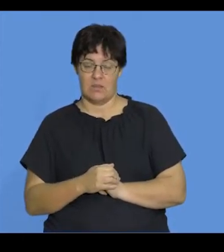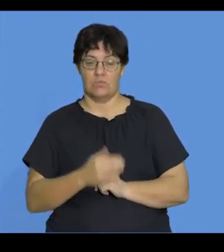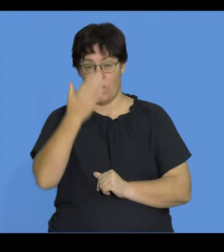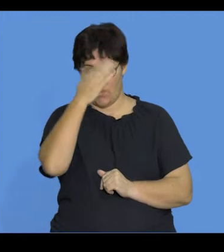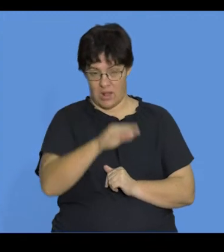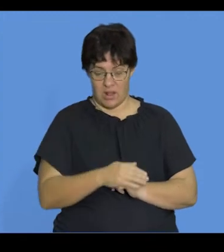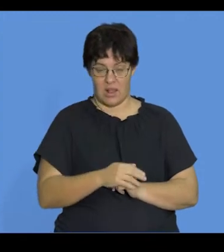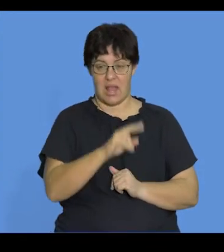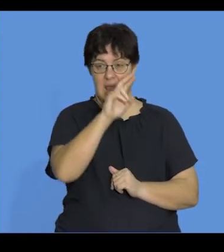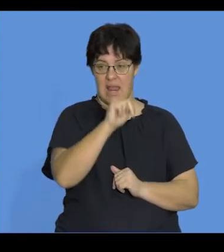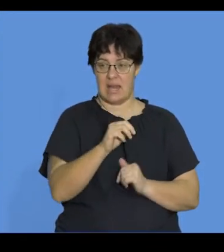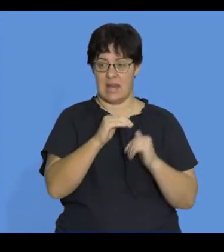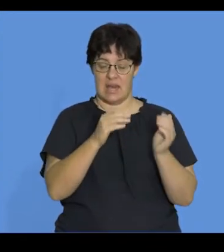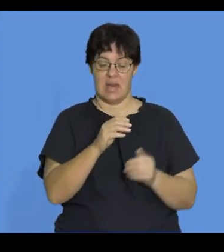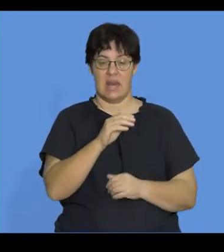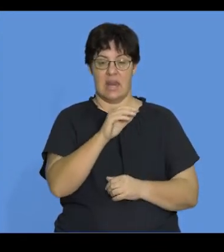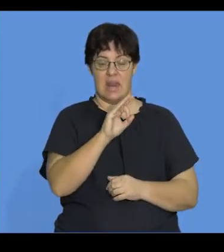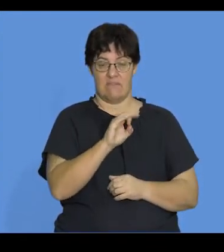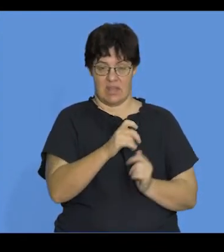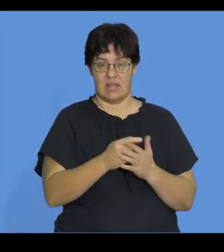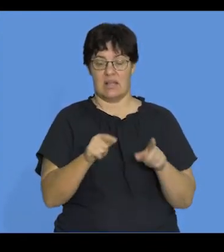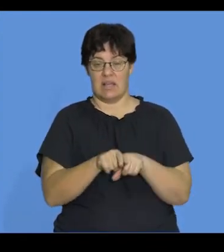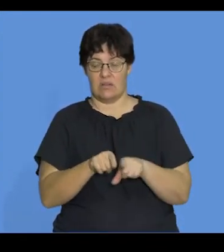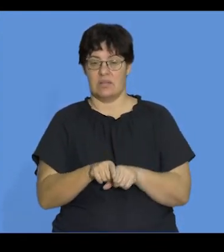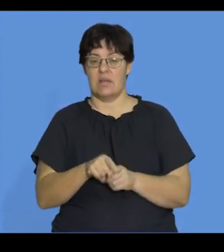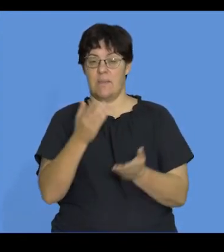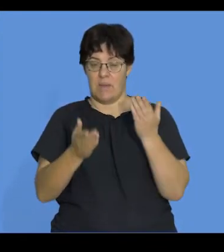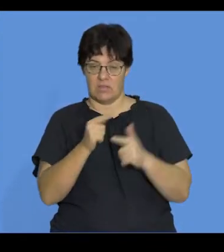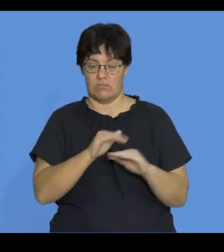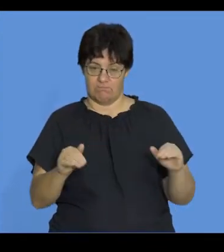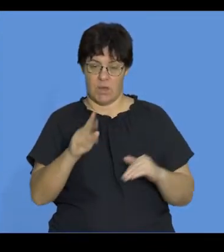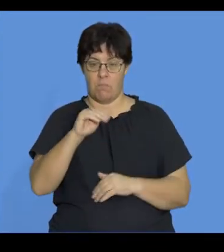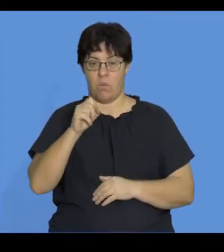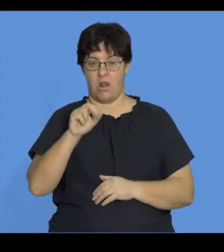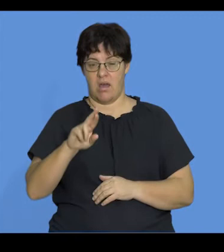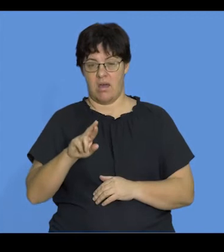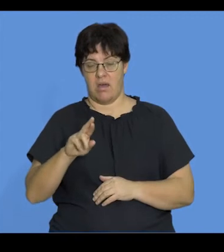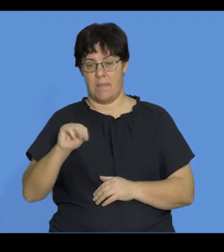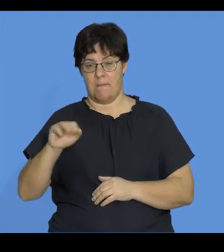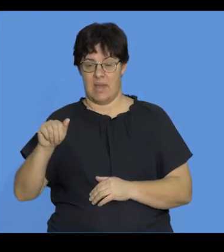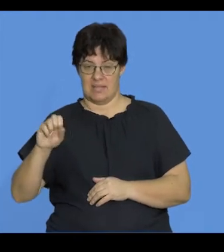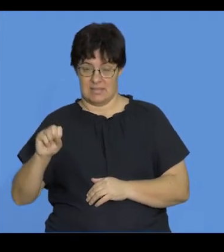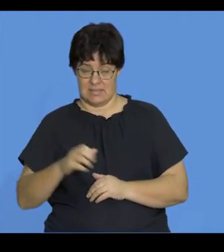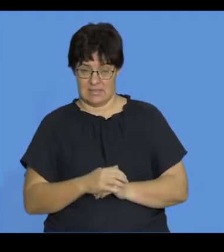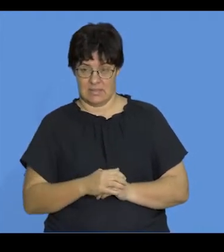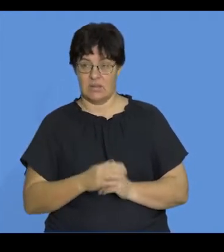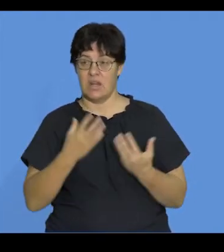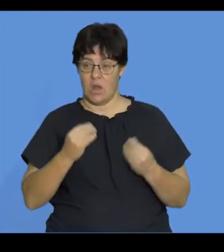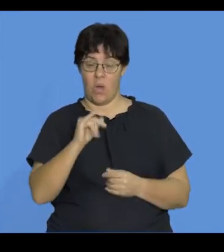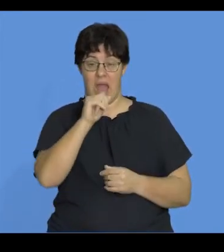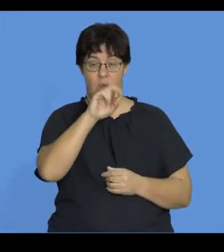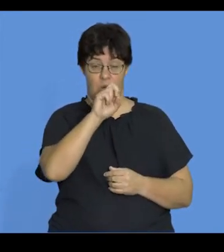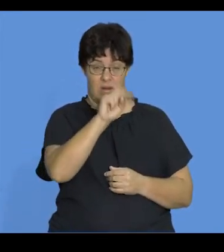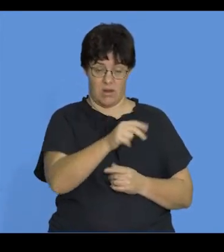mass. So we know that moles of substance is mass over molar mass. But here, what are we talking about? We're talking